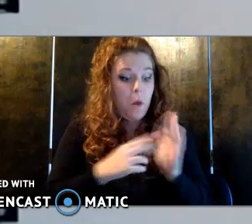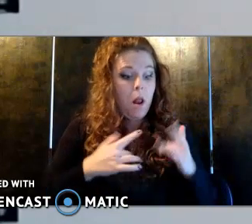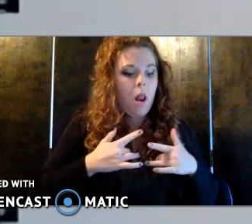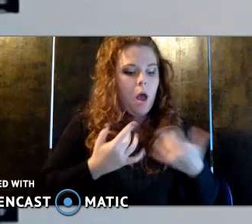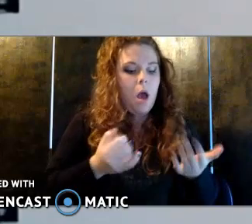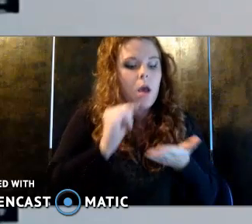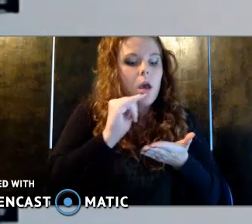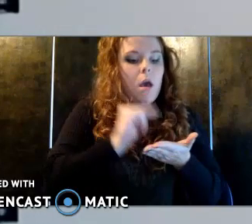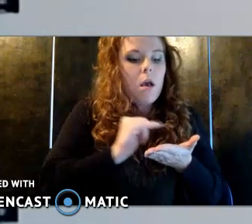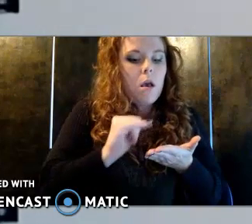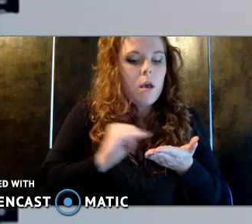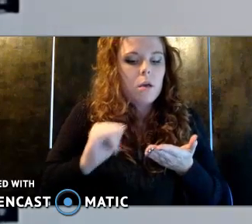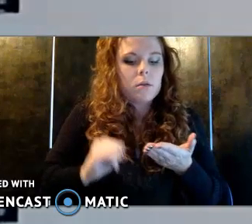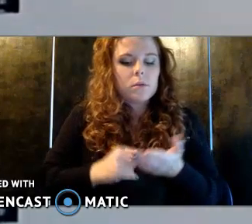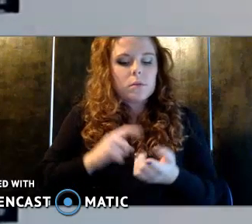right, okay?